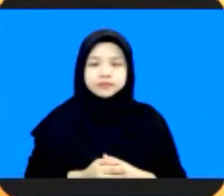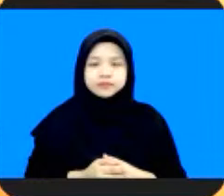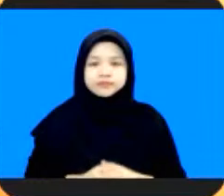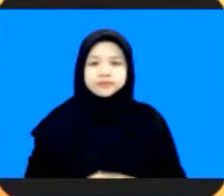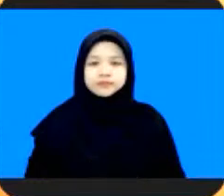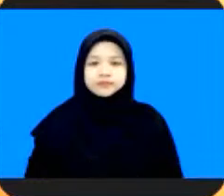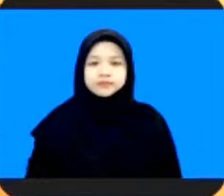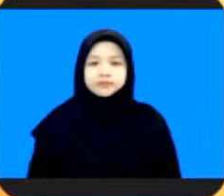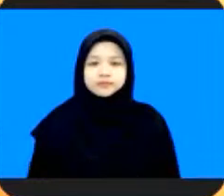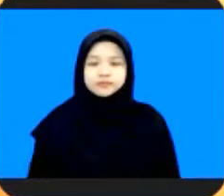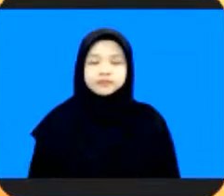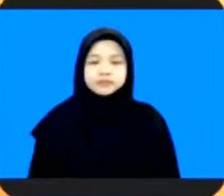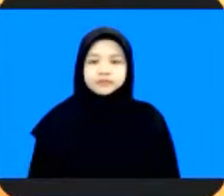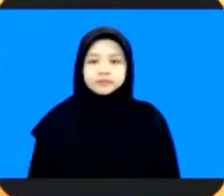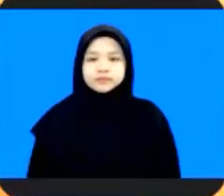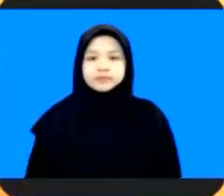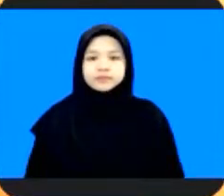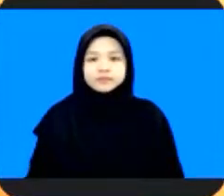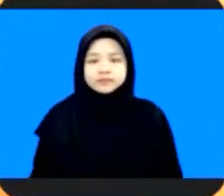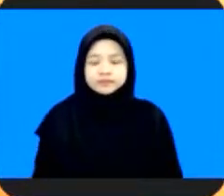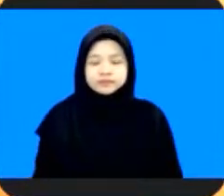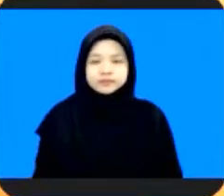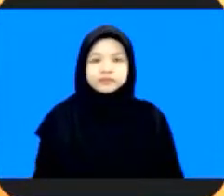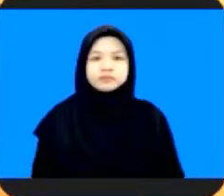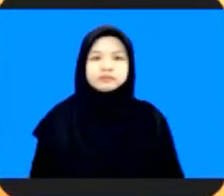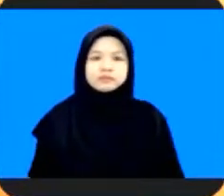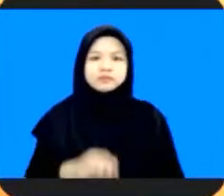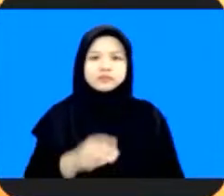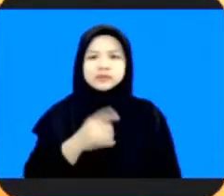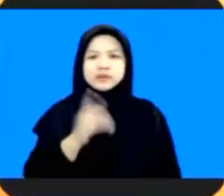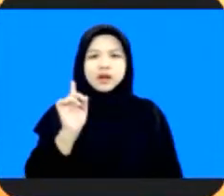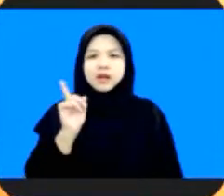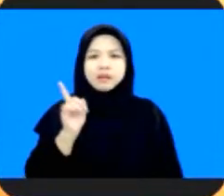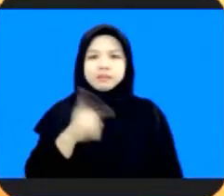API. And it is something that many